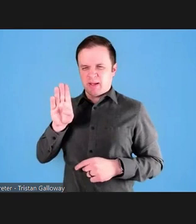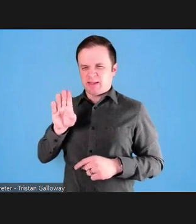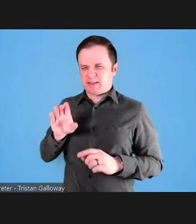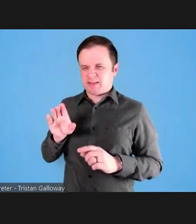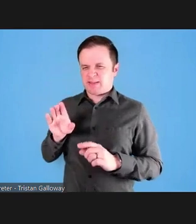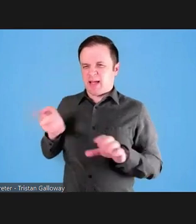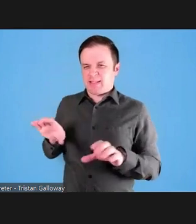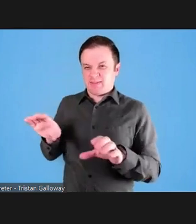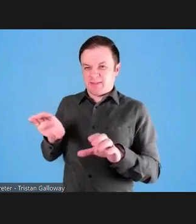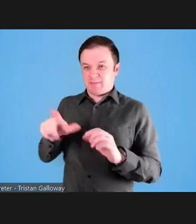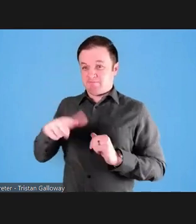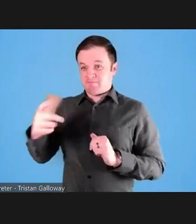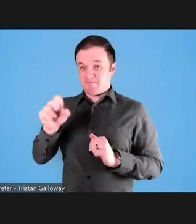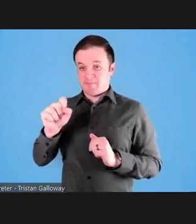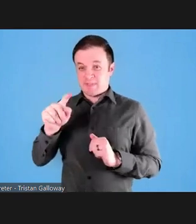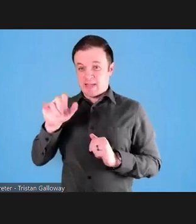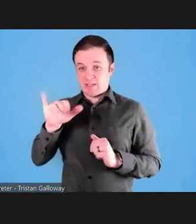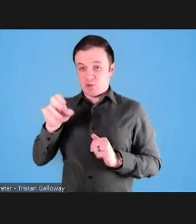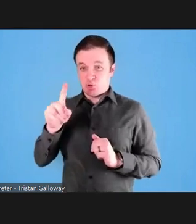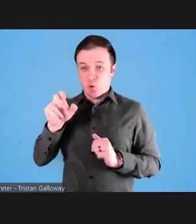it over to Stacy Jordan.